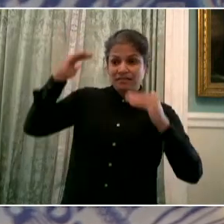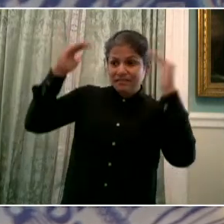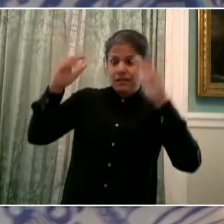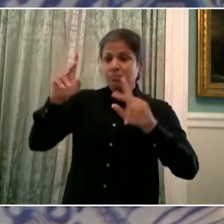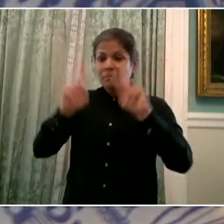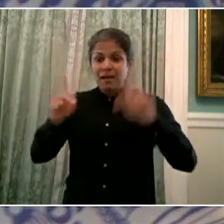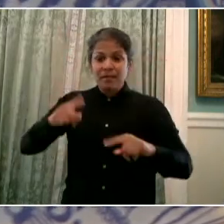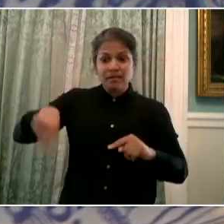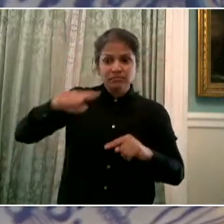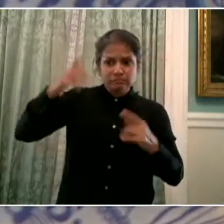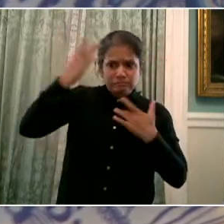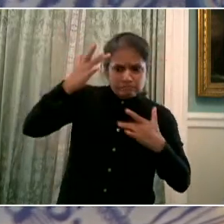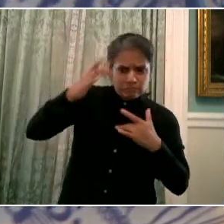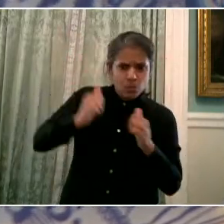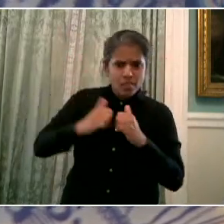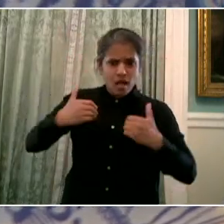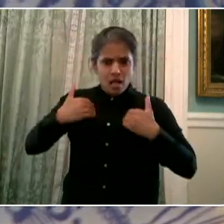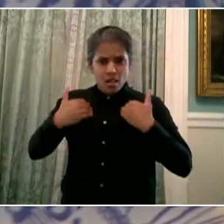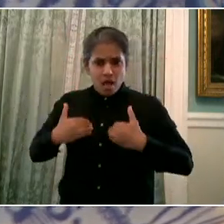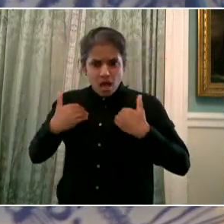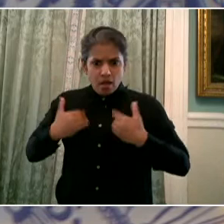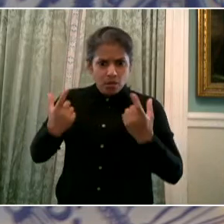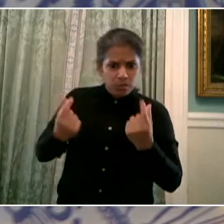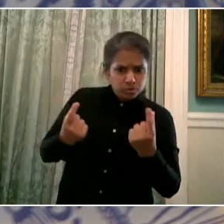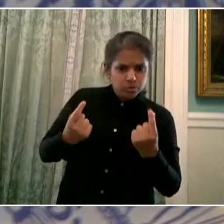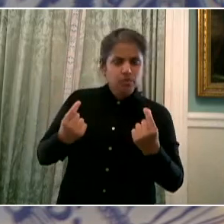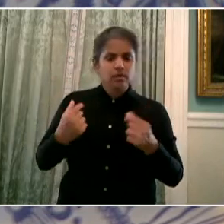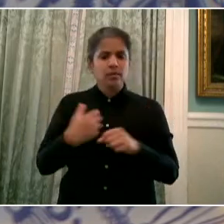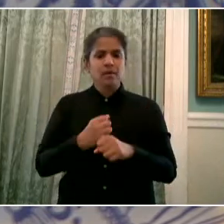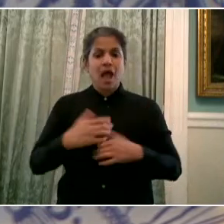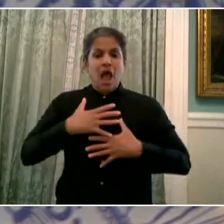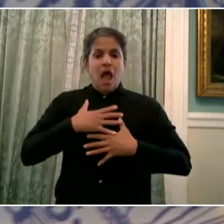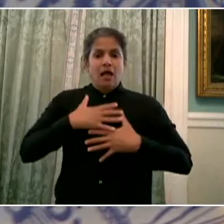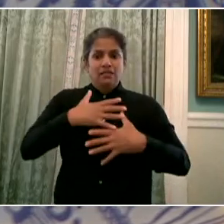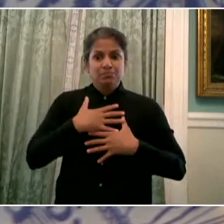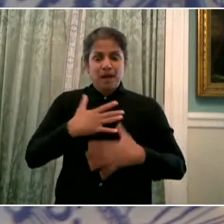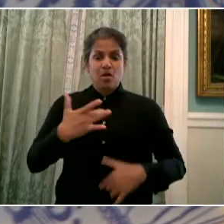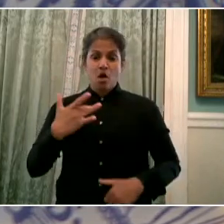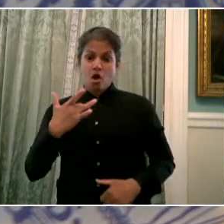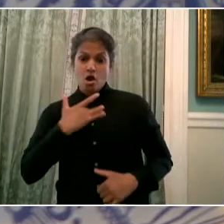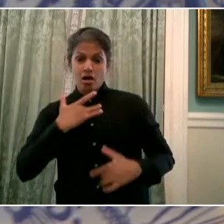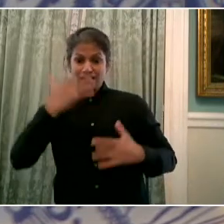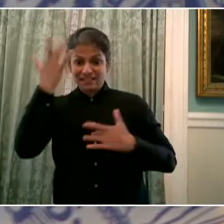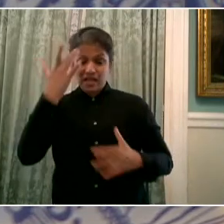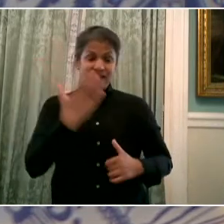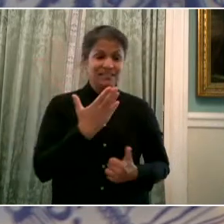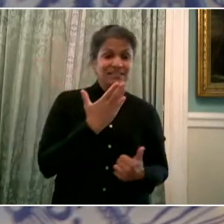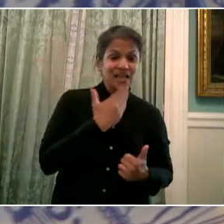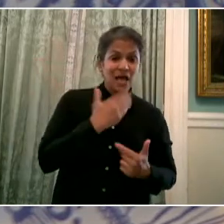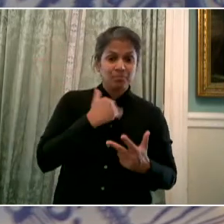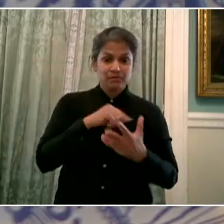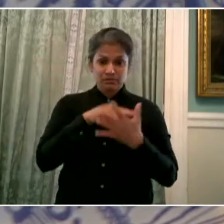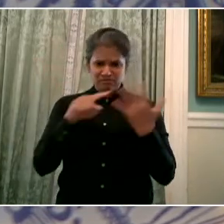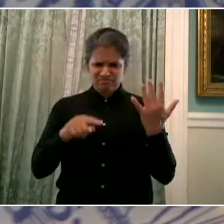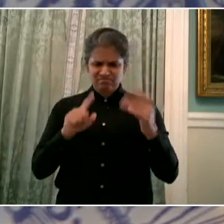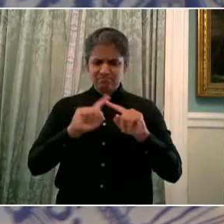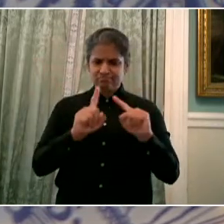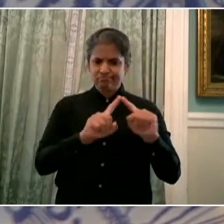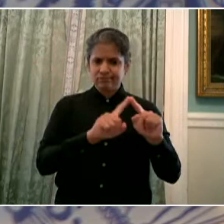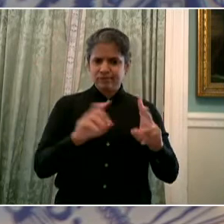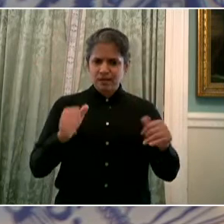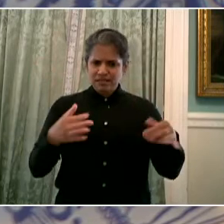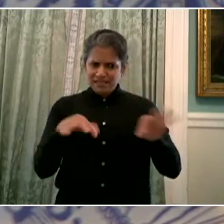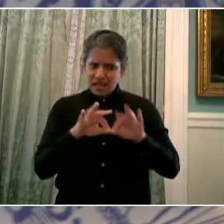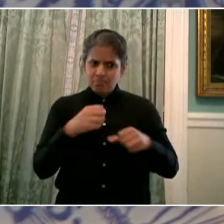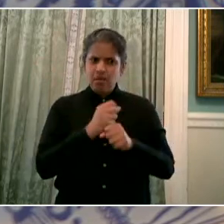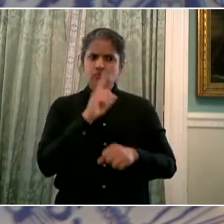outdoors. So there's a few things that we want to start with. We want you to stay indoors as much as possible. If you can stay indoors, we would like for you to